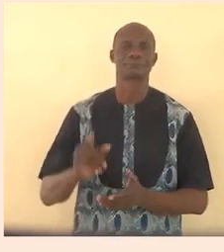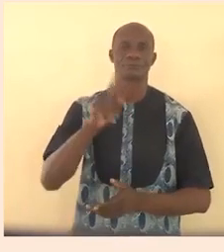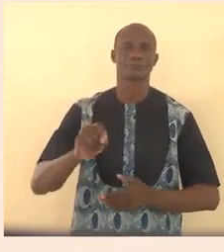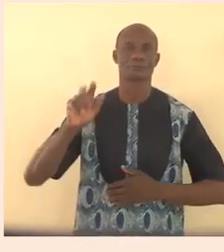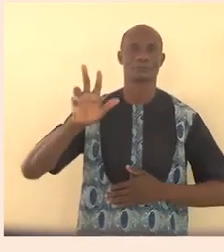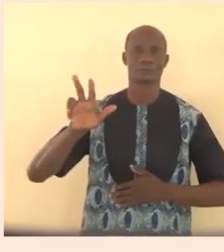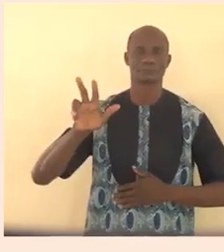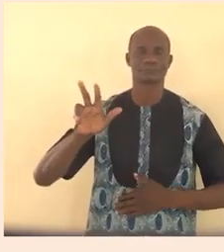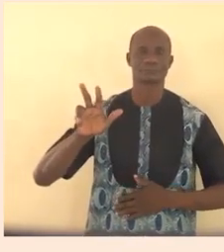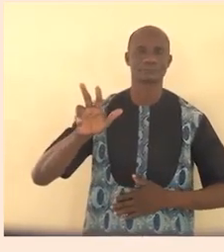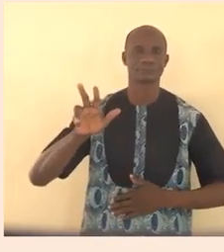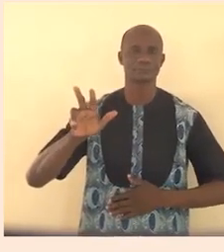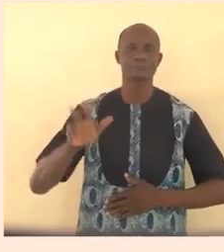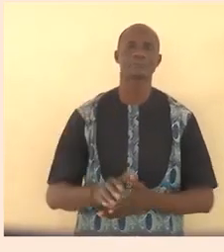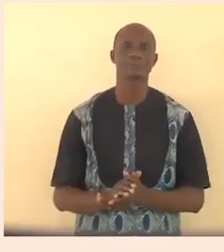Question three.